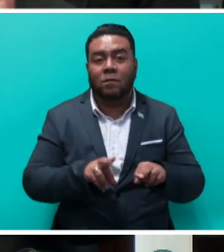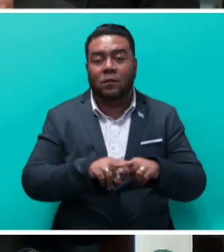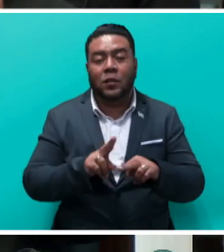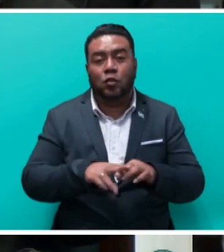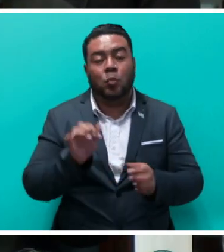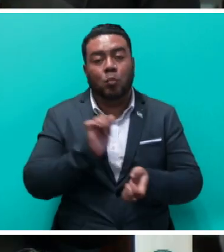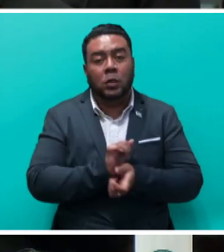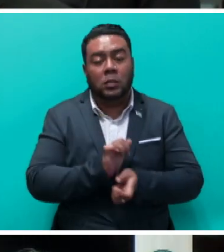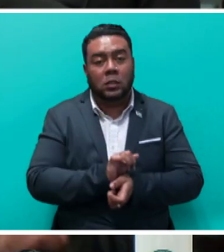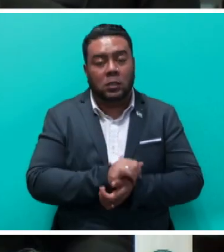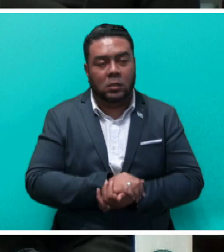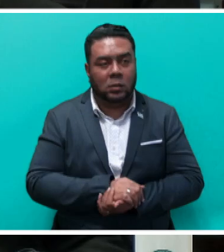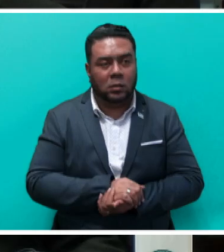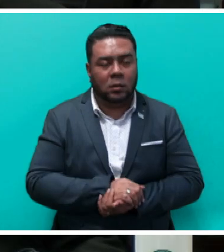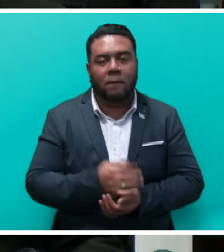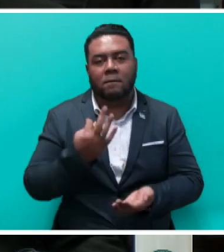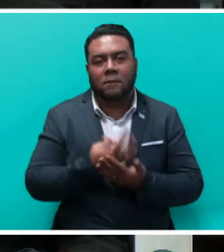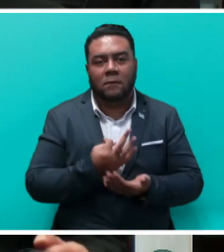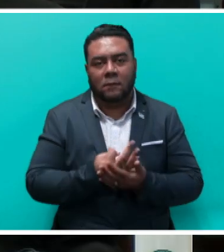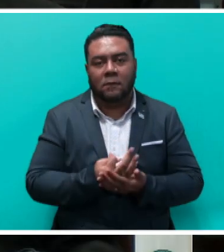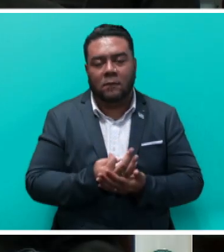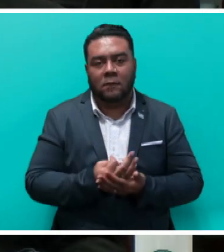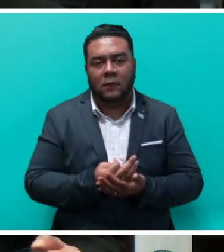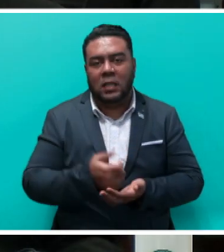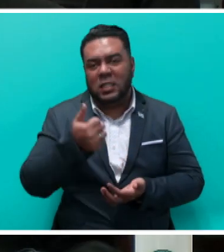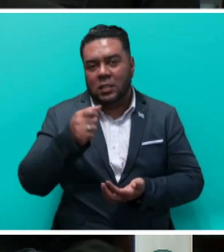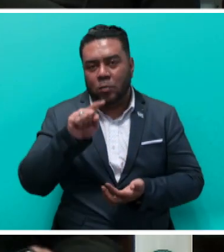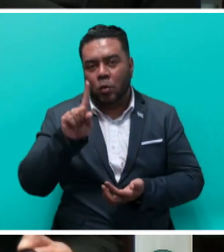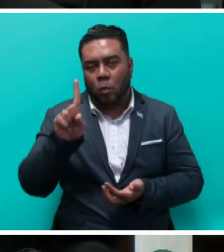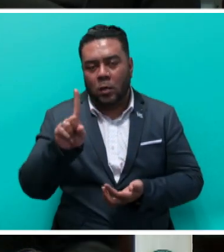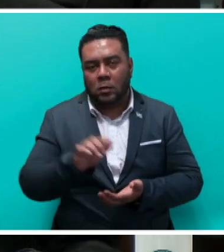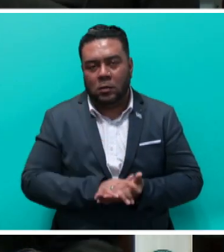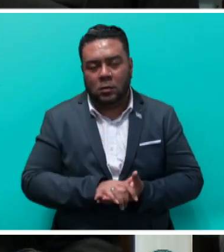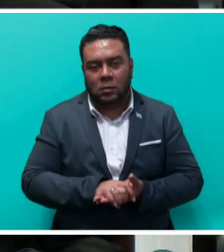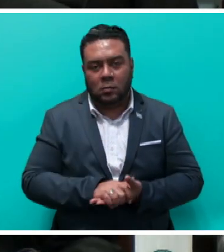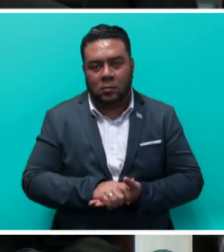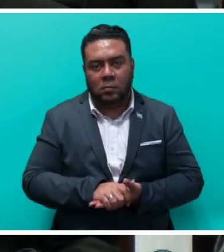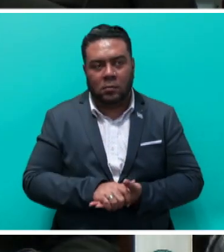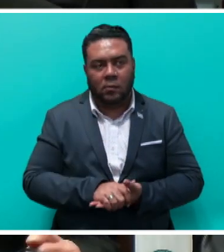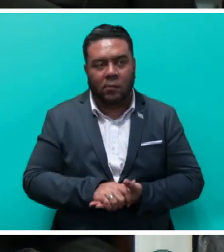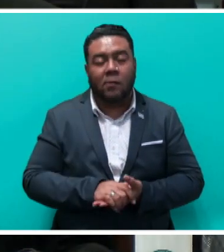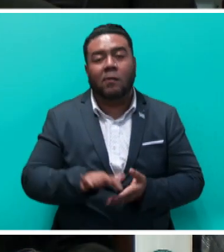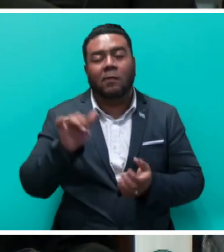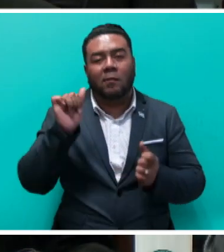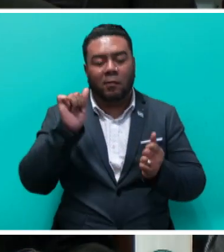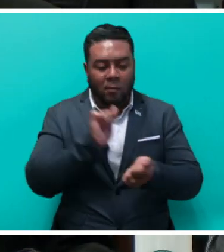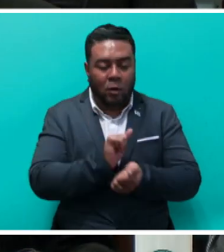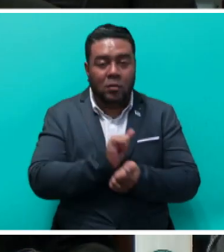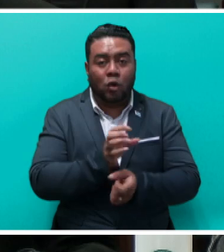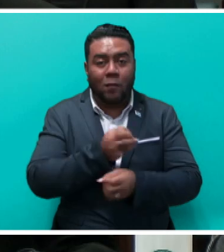Force had encountered a funding shortfall of 6.1 million to meet the salary cost for police officers and payment of